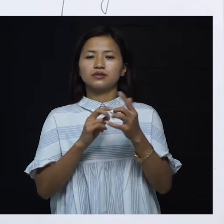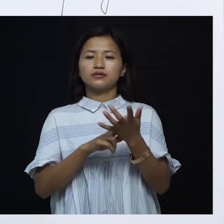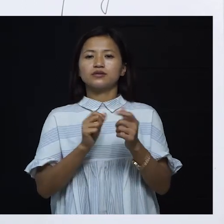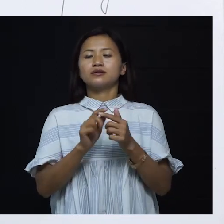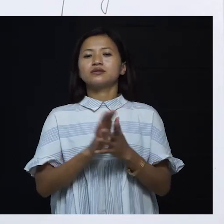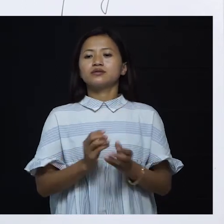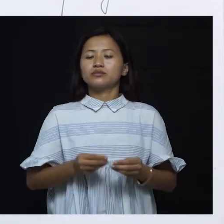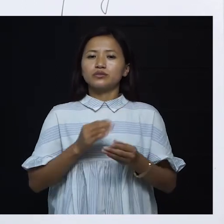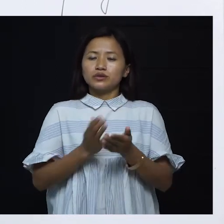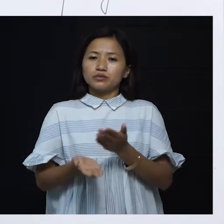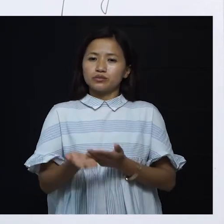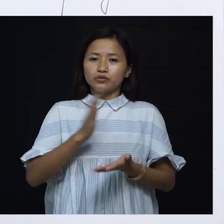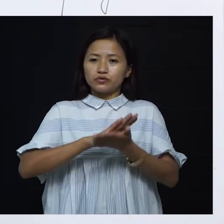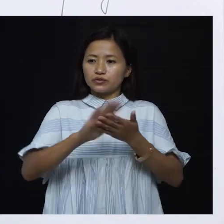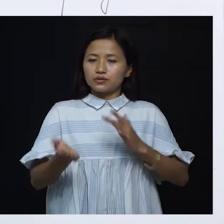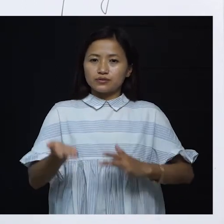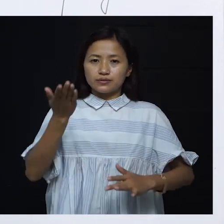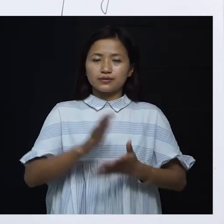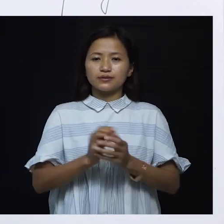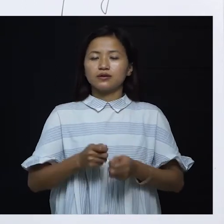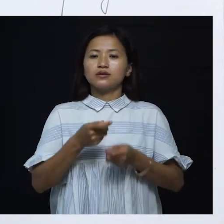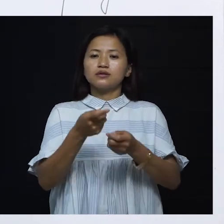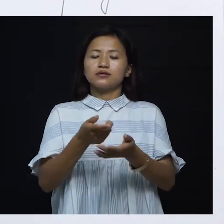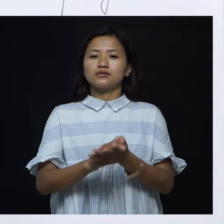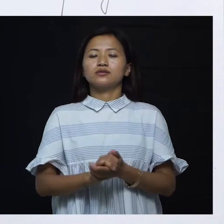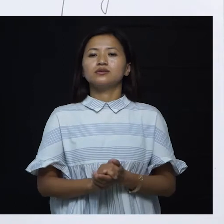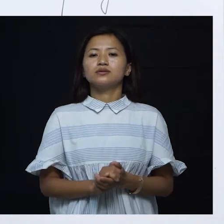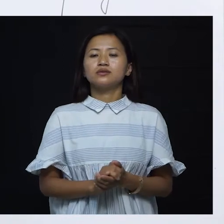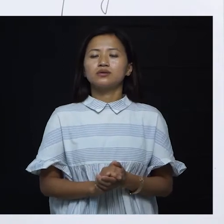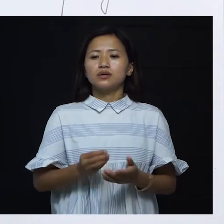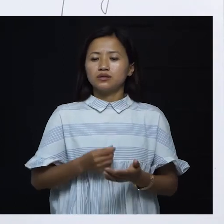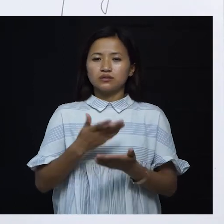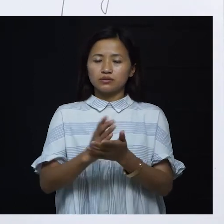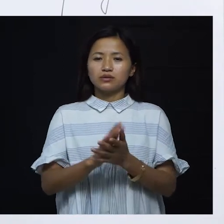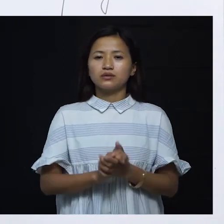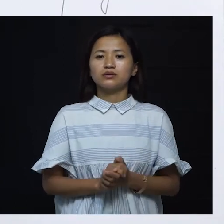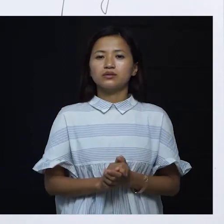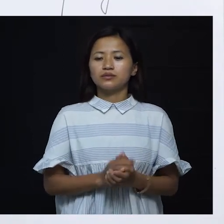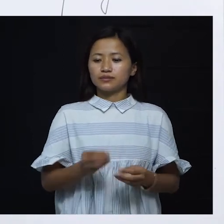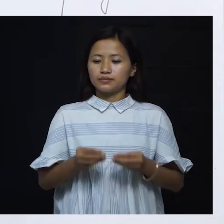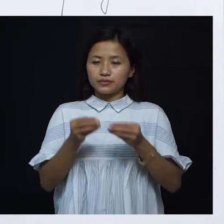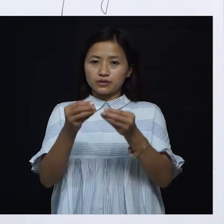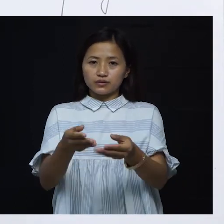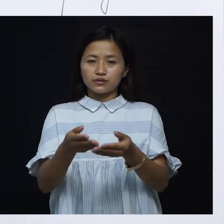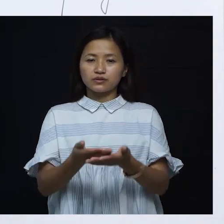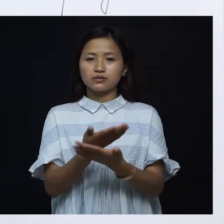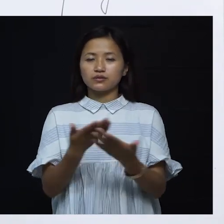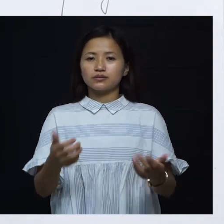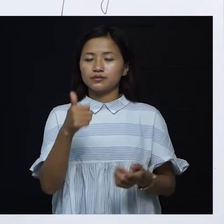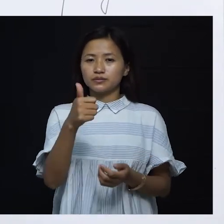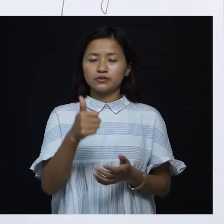to improve the supply line. So the government is also giving incentives to the suppliers by giving them